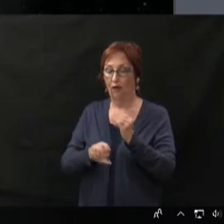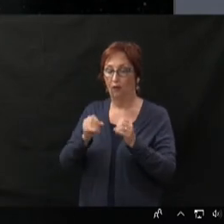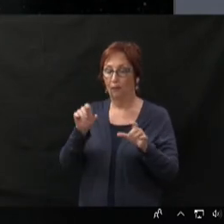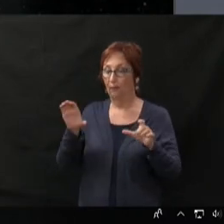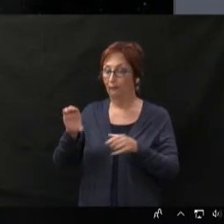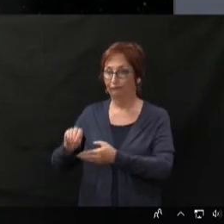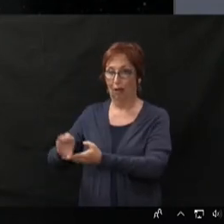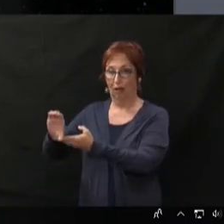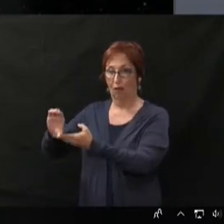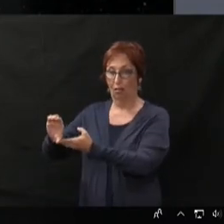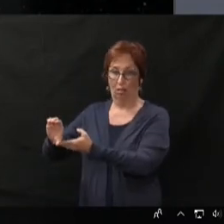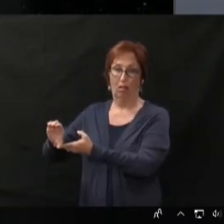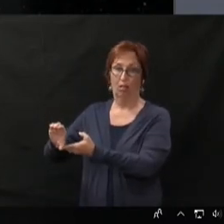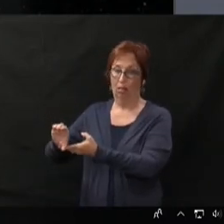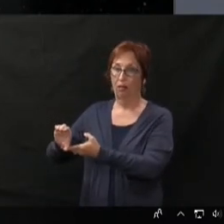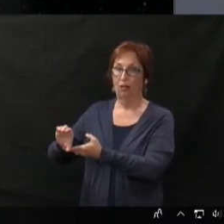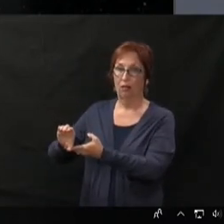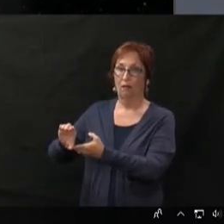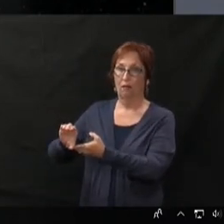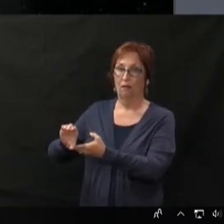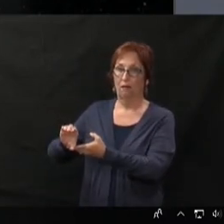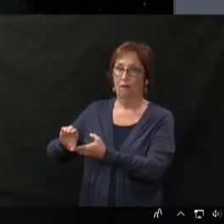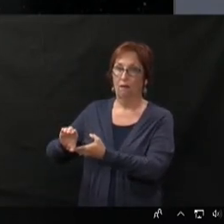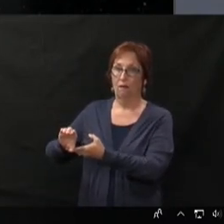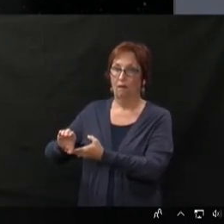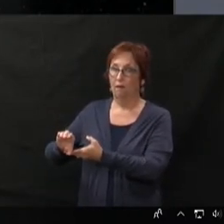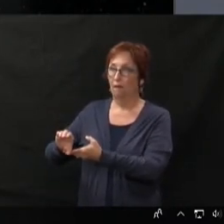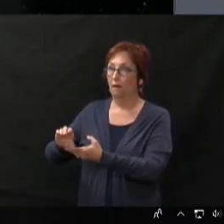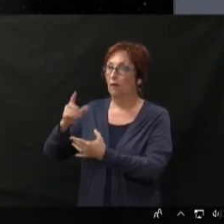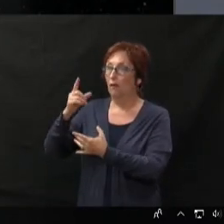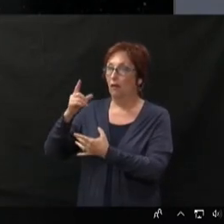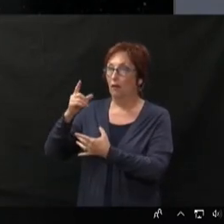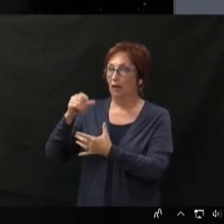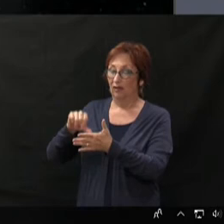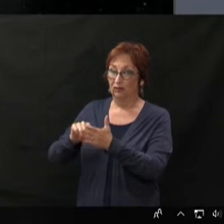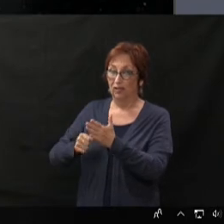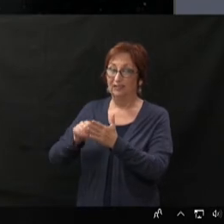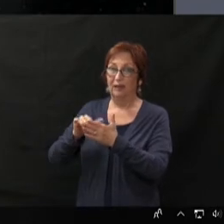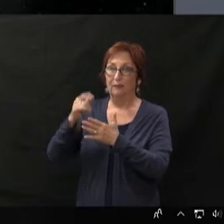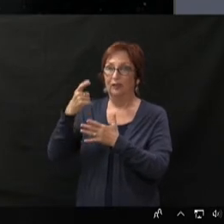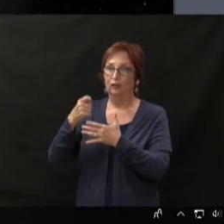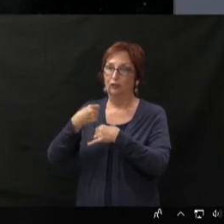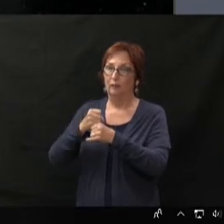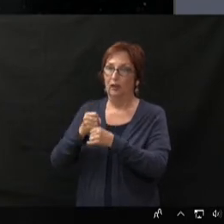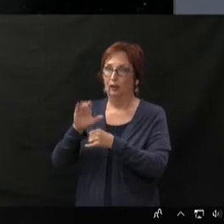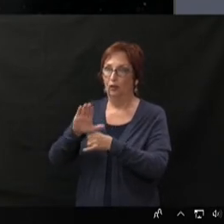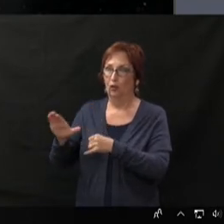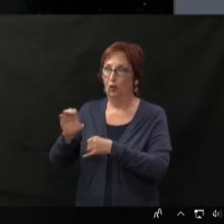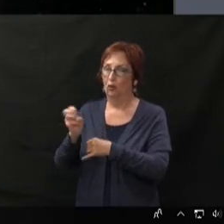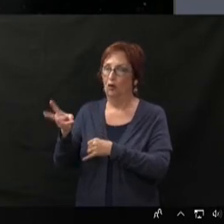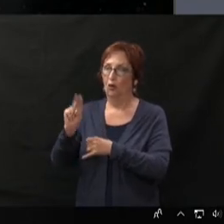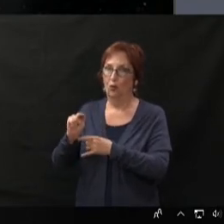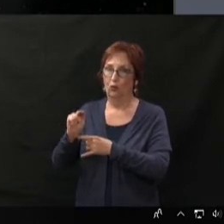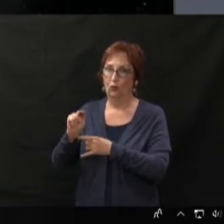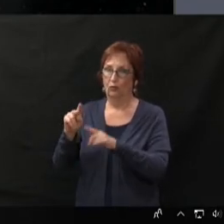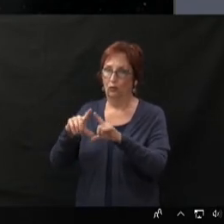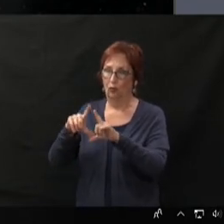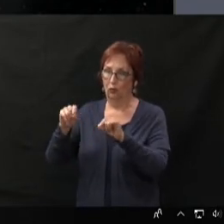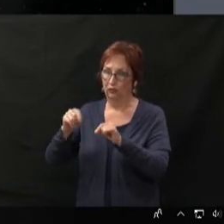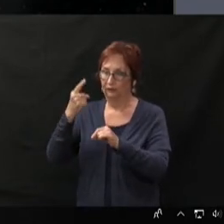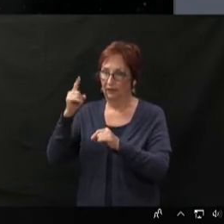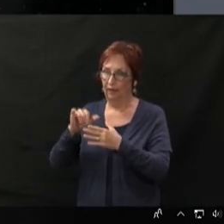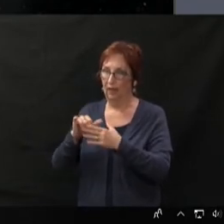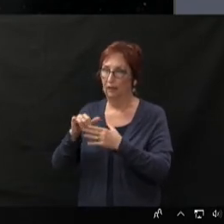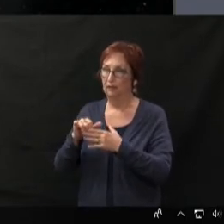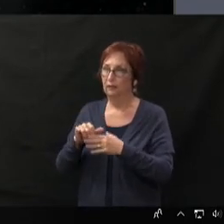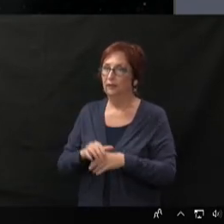And I'm making a point of that because you're making your own cards for this, so there won't be squares on the back, but